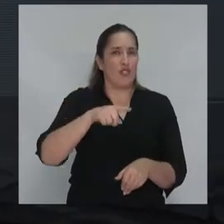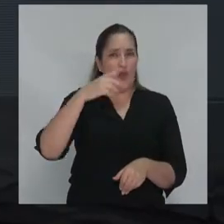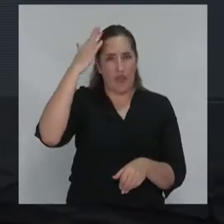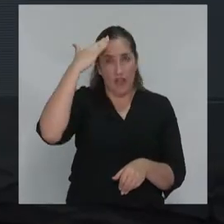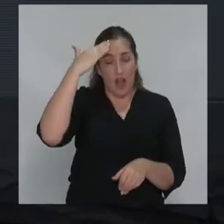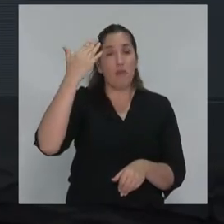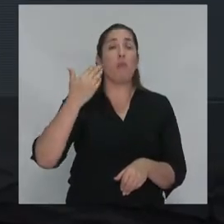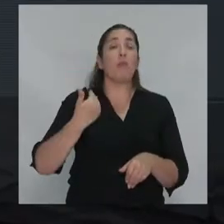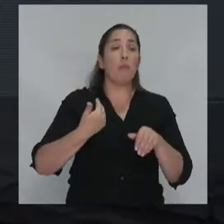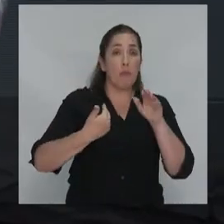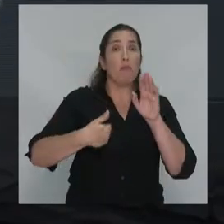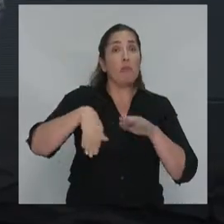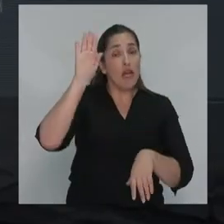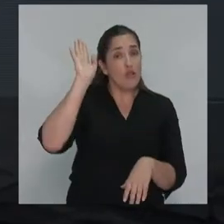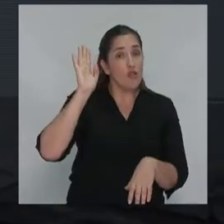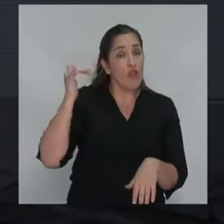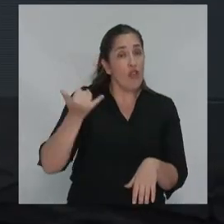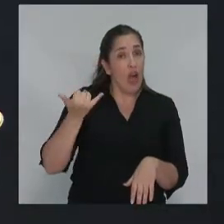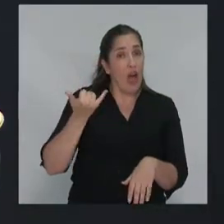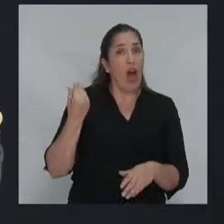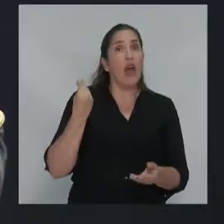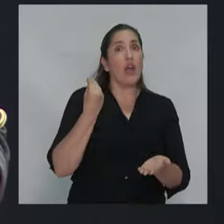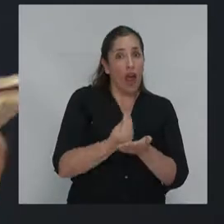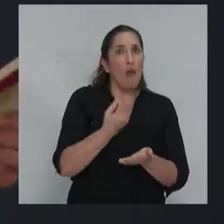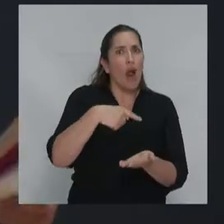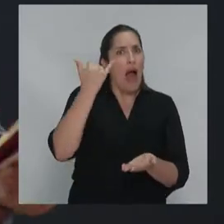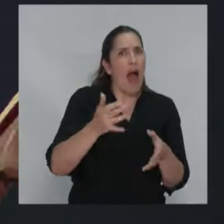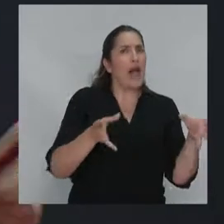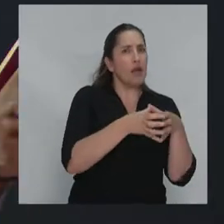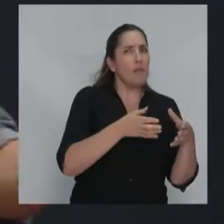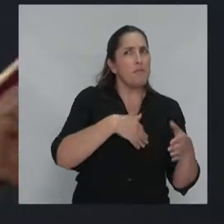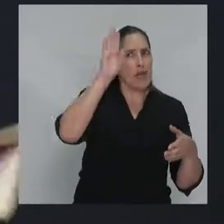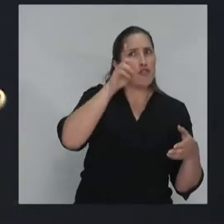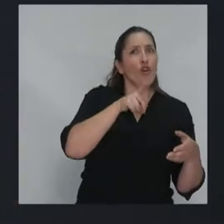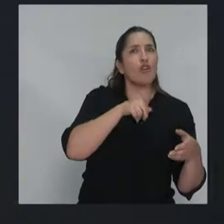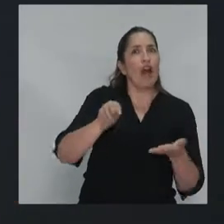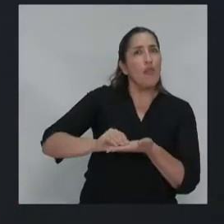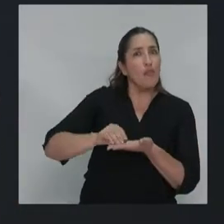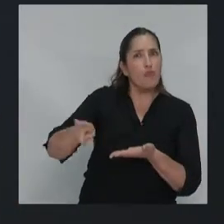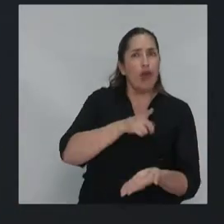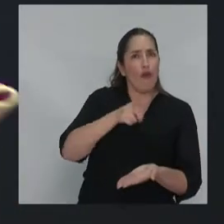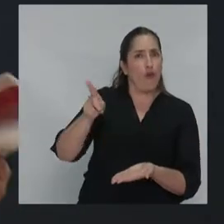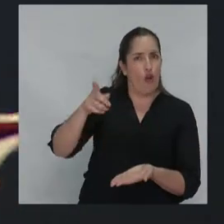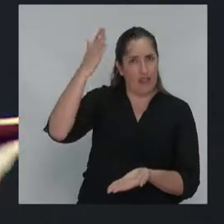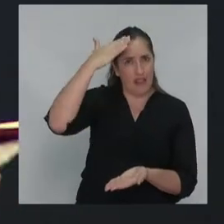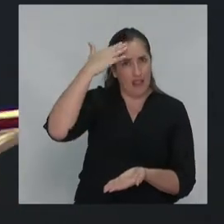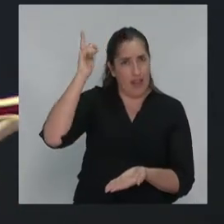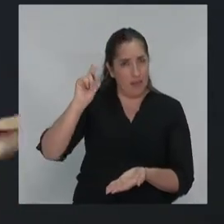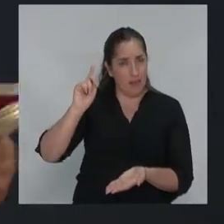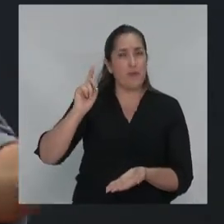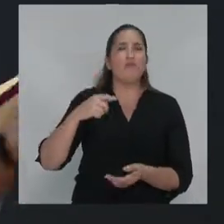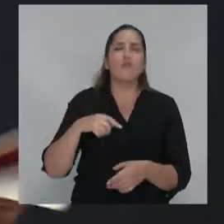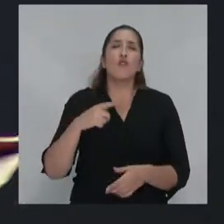Trump in the Congress, the House of Representatives. But in the U.S., unlike most democracies, we cannot govern.